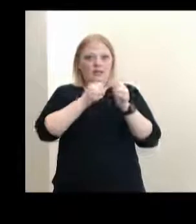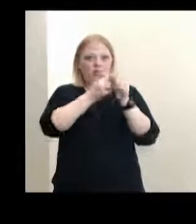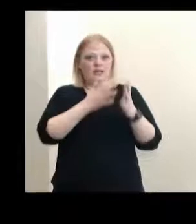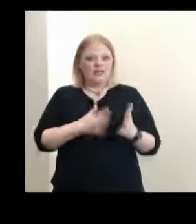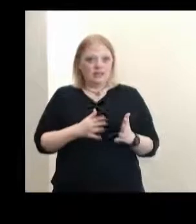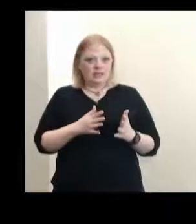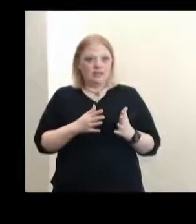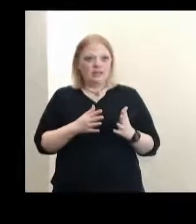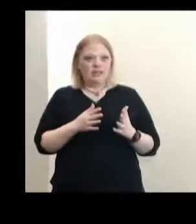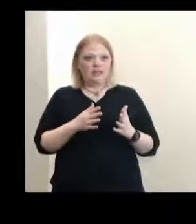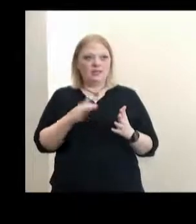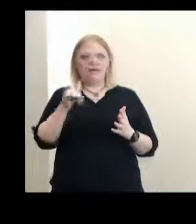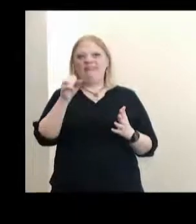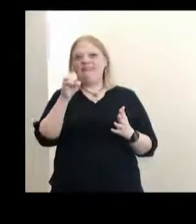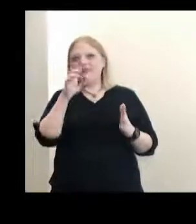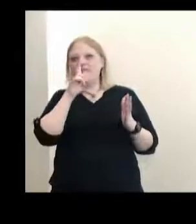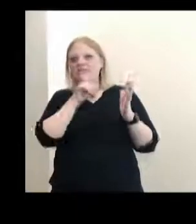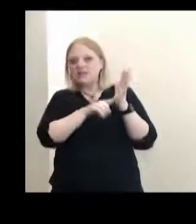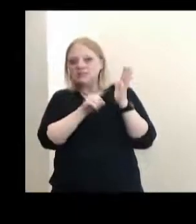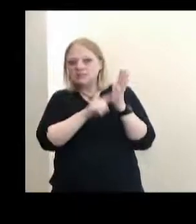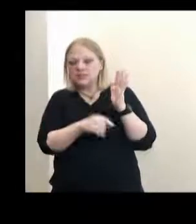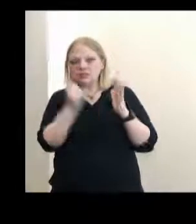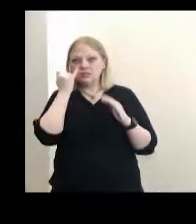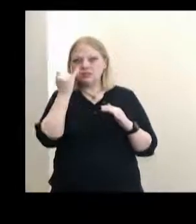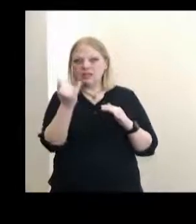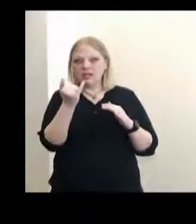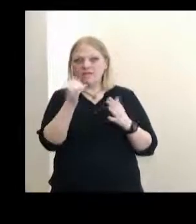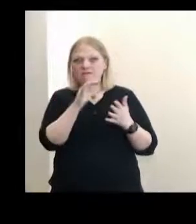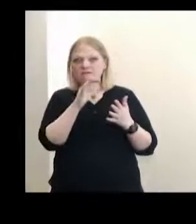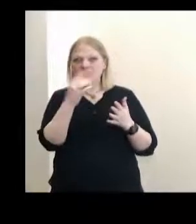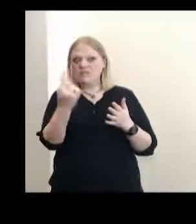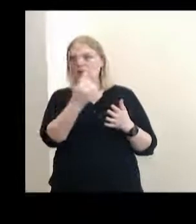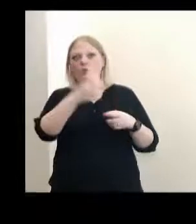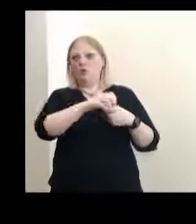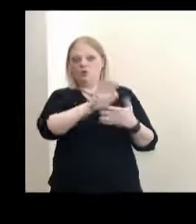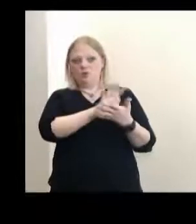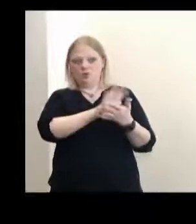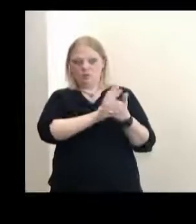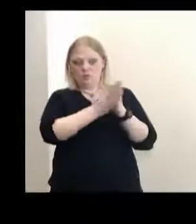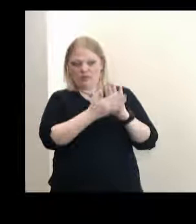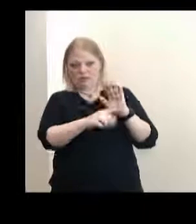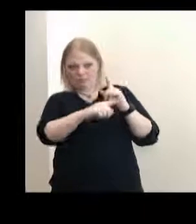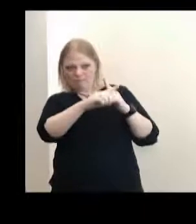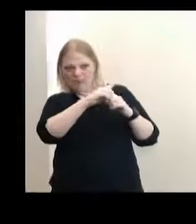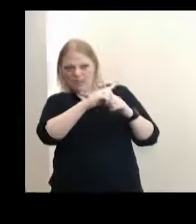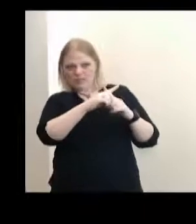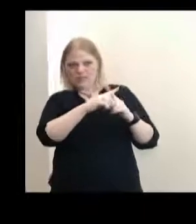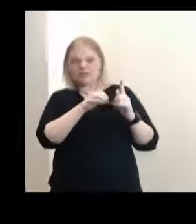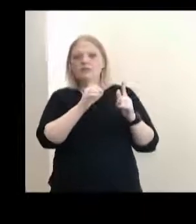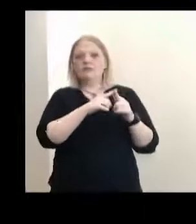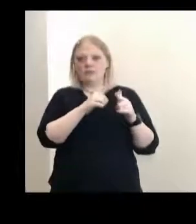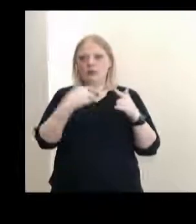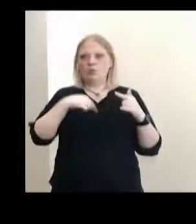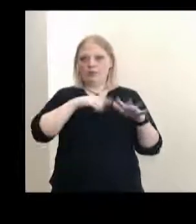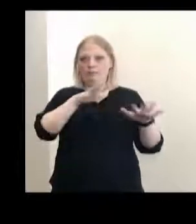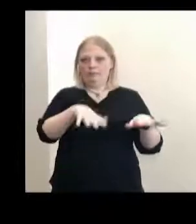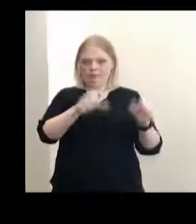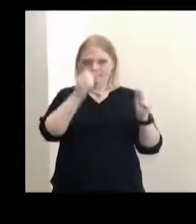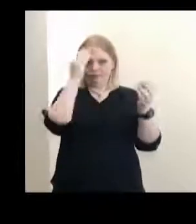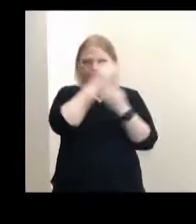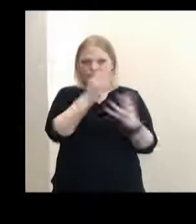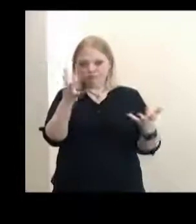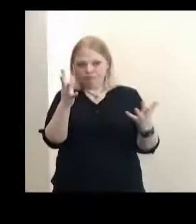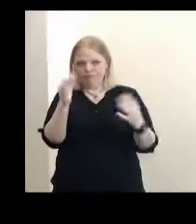case investigation if somebody in the school is positive, and notify people who are infected that they have to